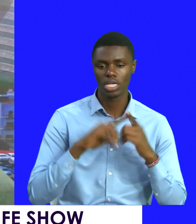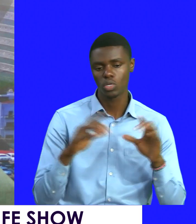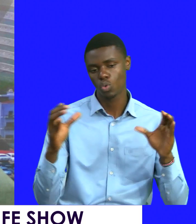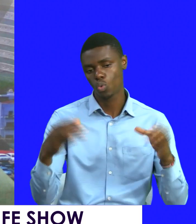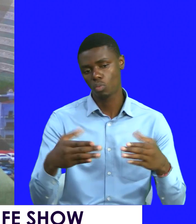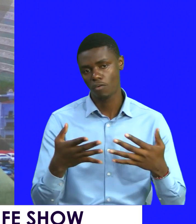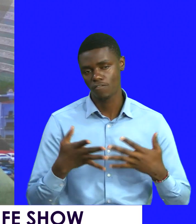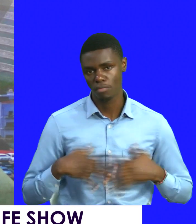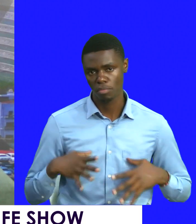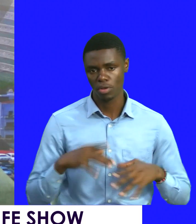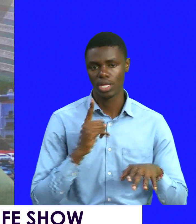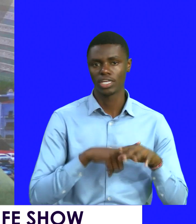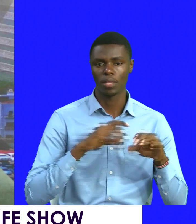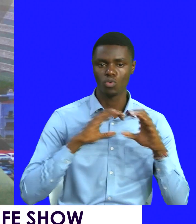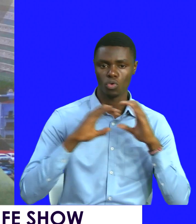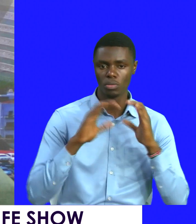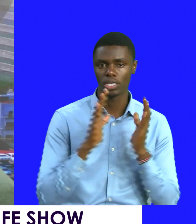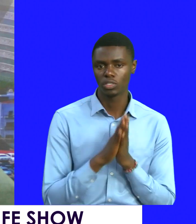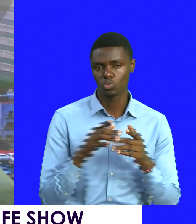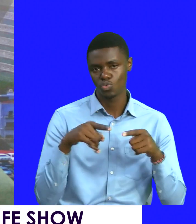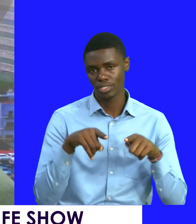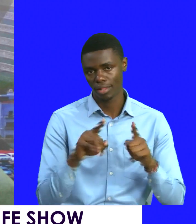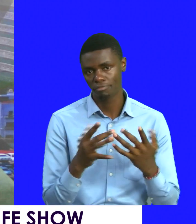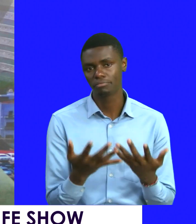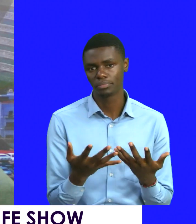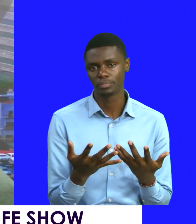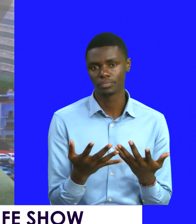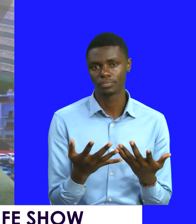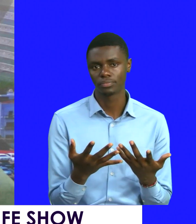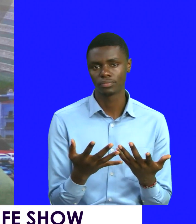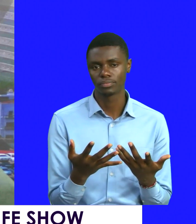crowd, whenever you are communicating to yourself.